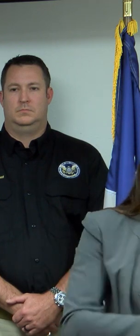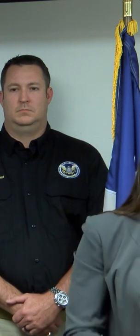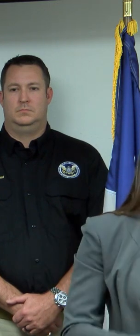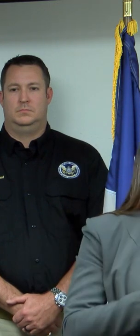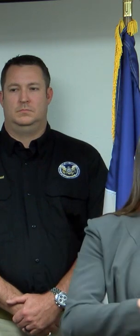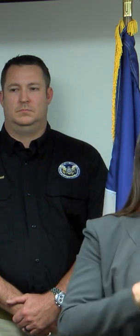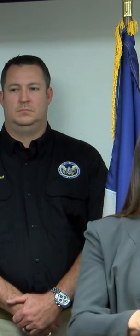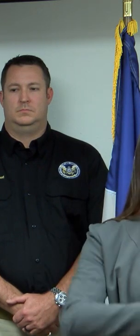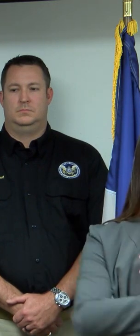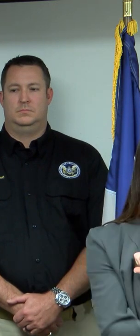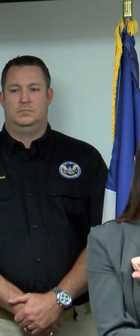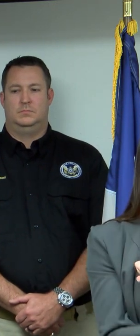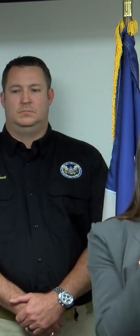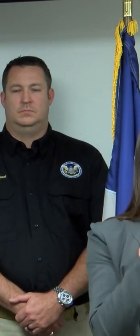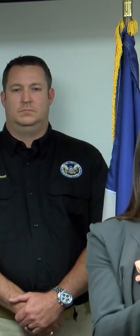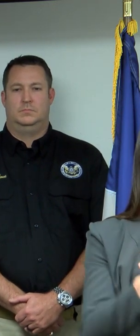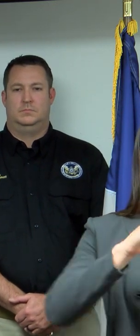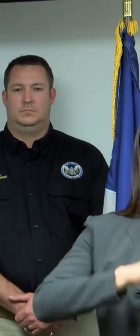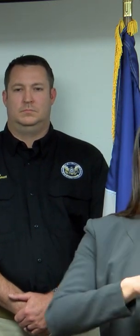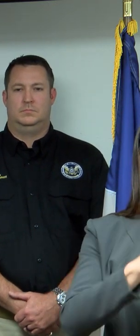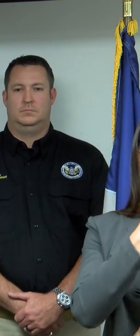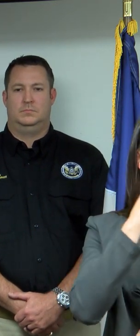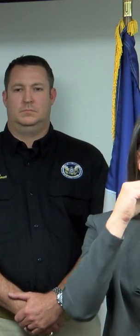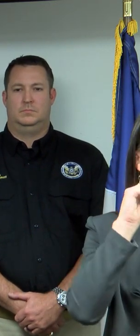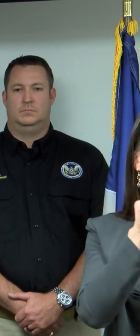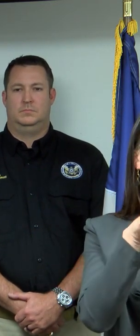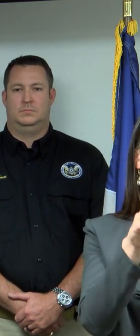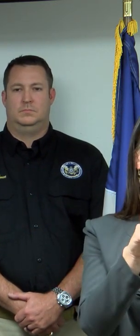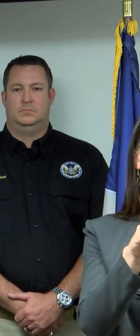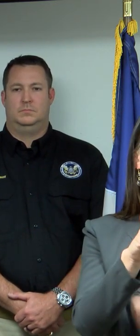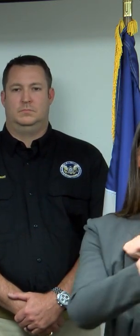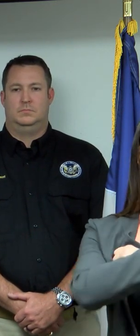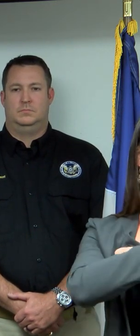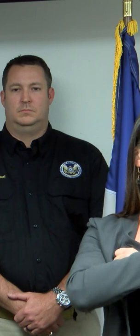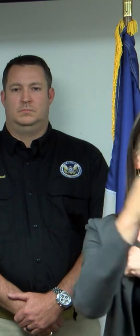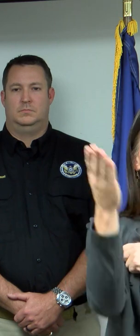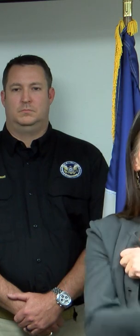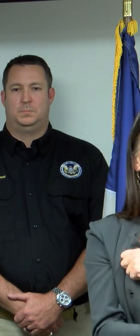Security / Emergency Management website.